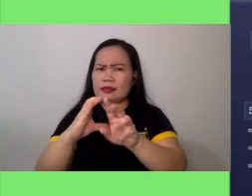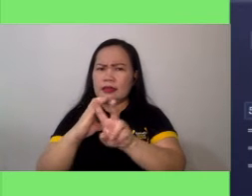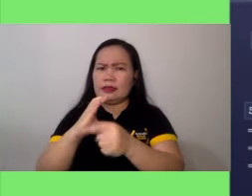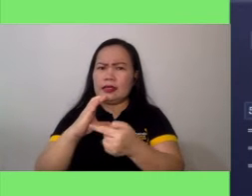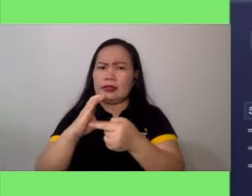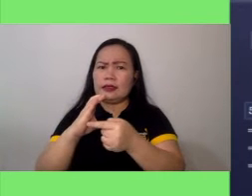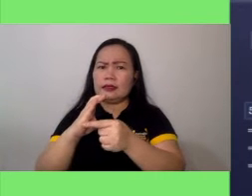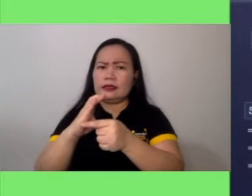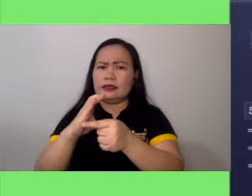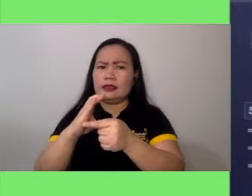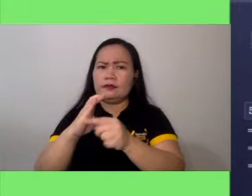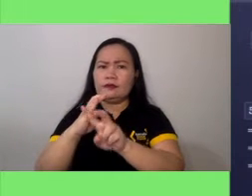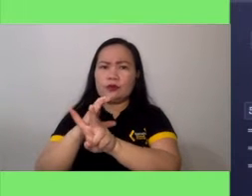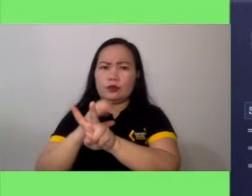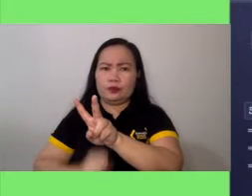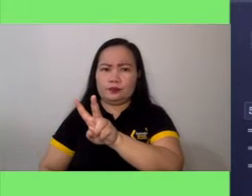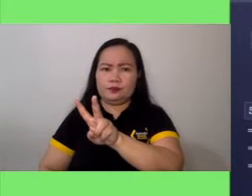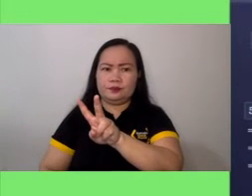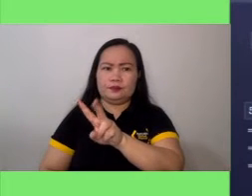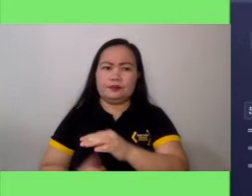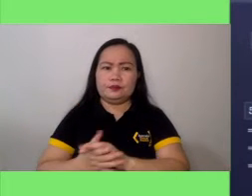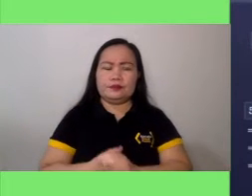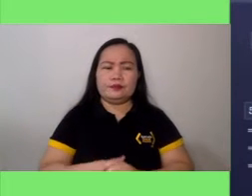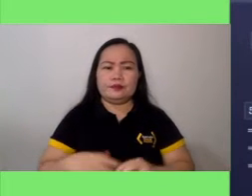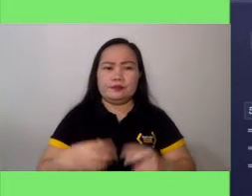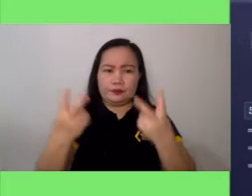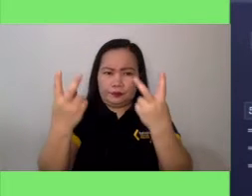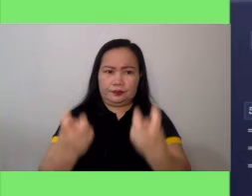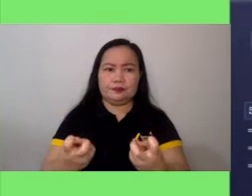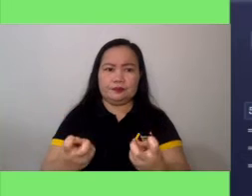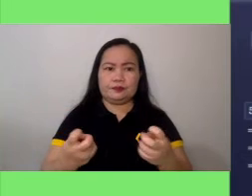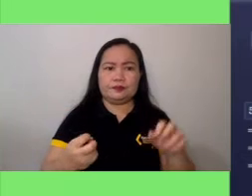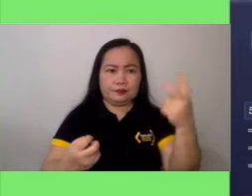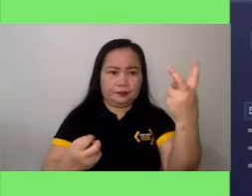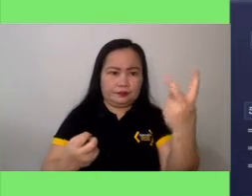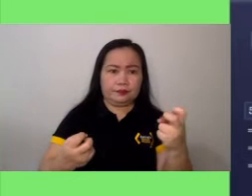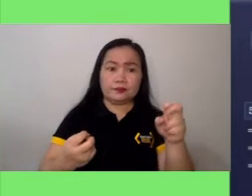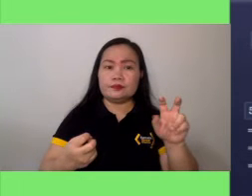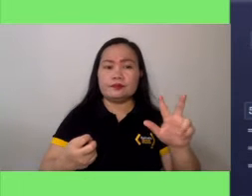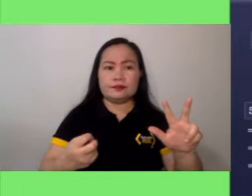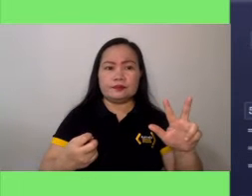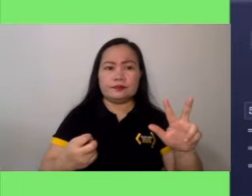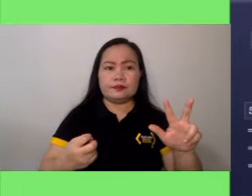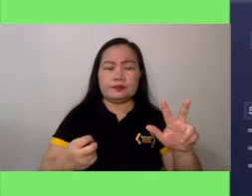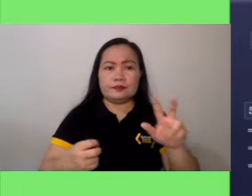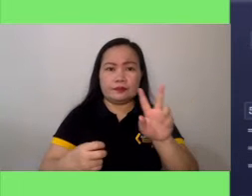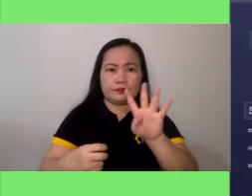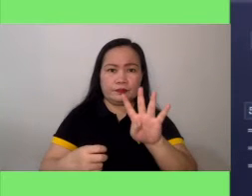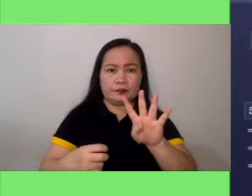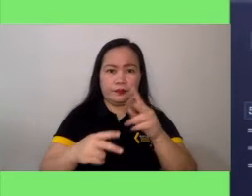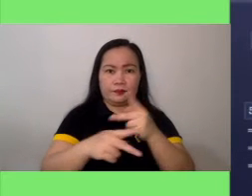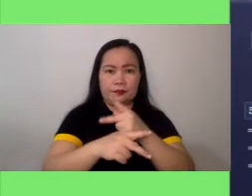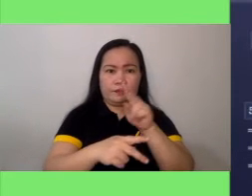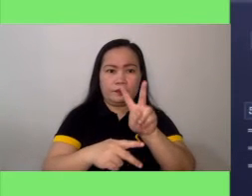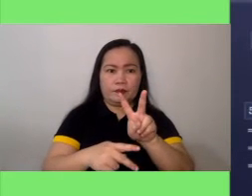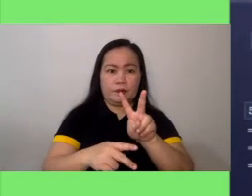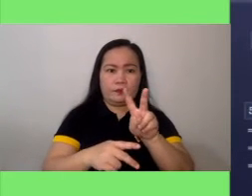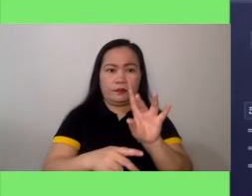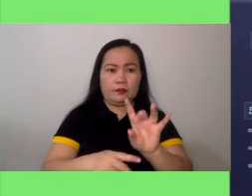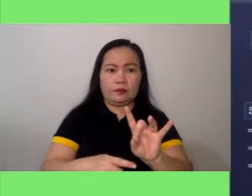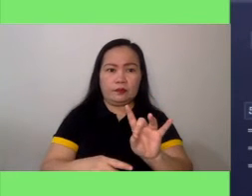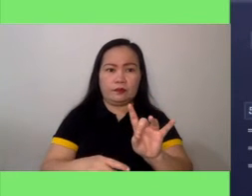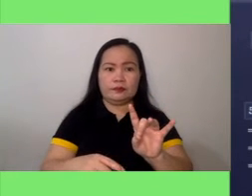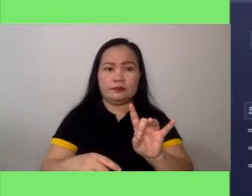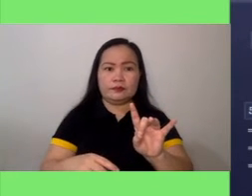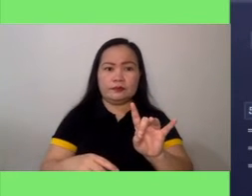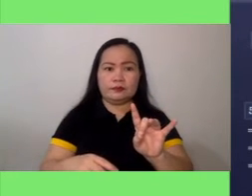your C? That is negative 2. Okay, so unahin natin nasa loob. So, bring down natin si 3. And then, 4 times 2, that is